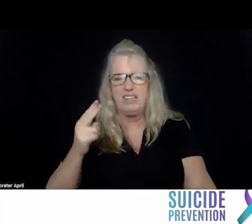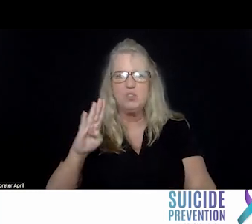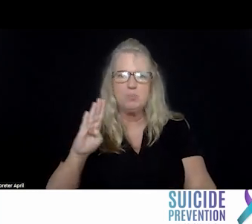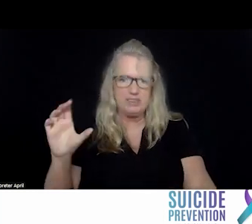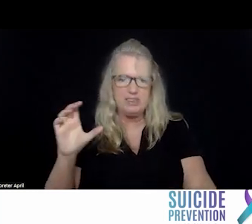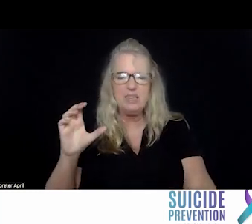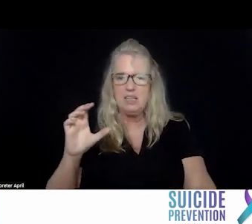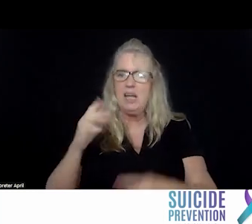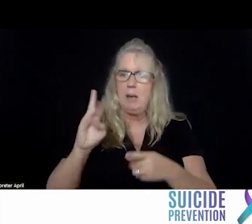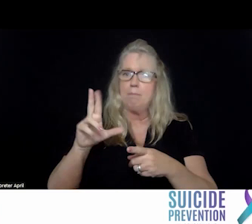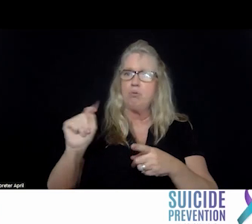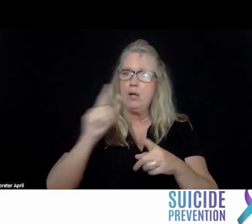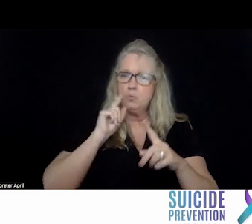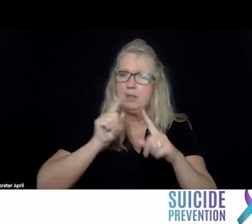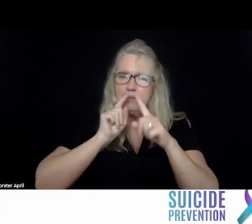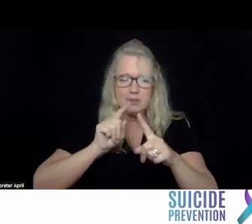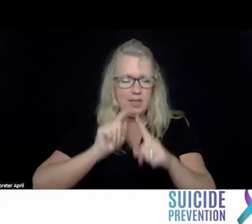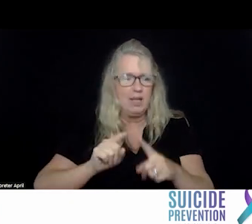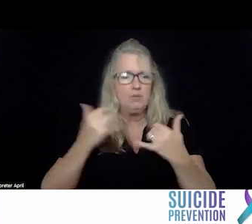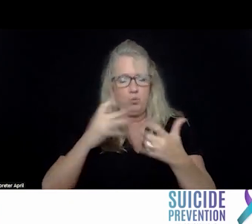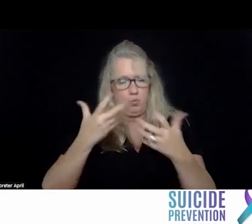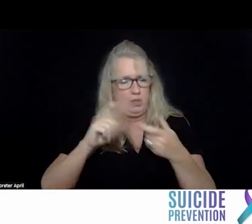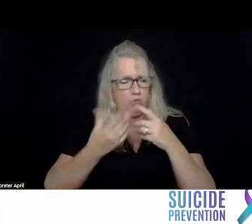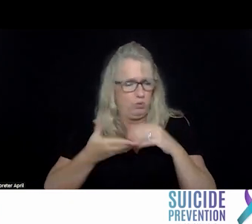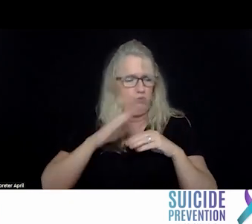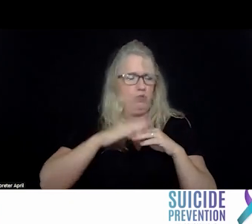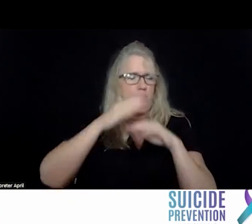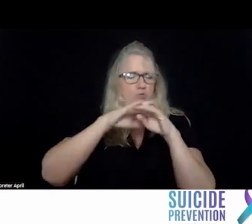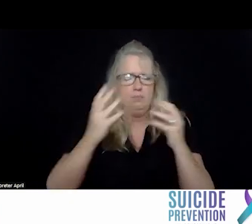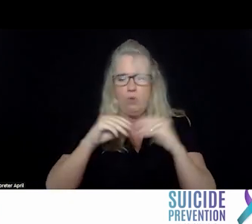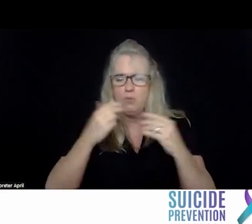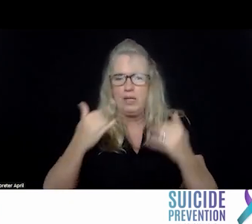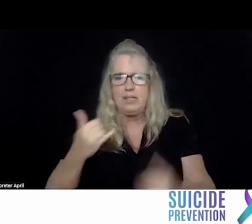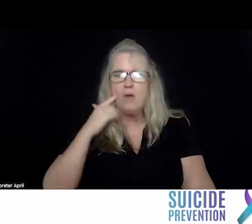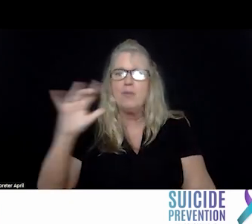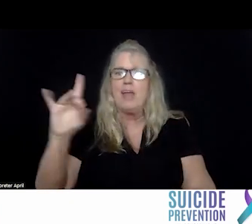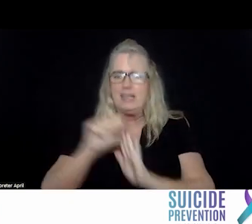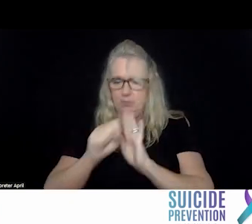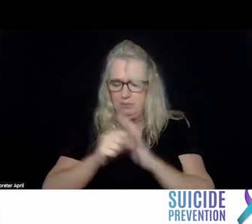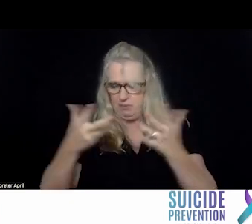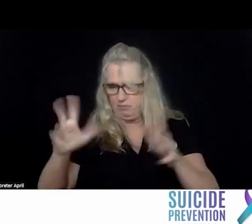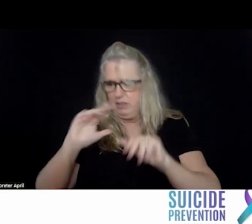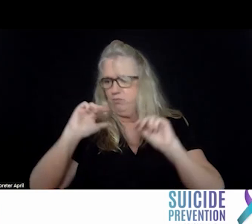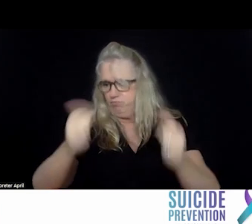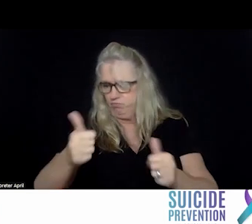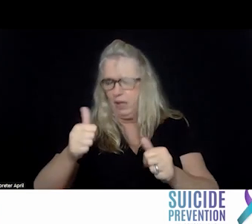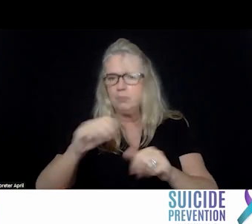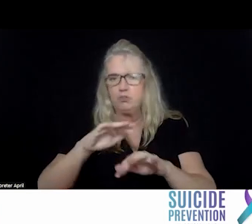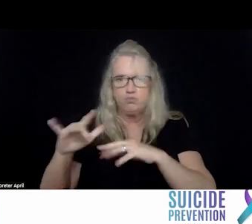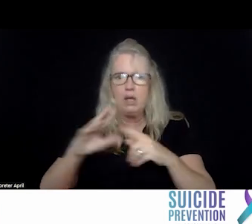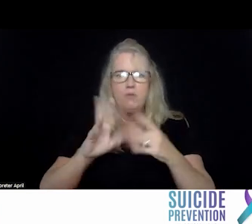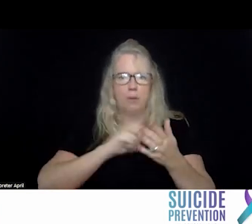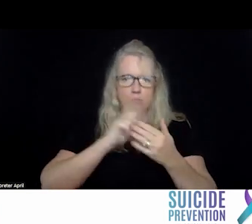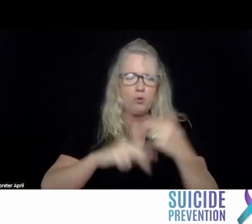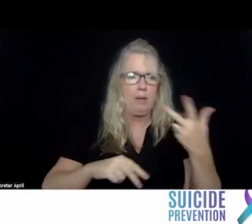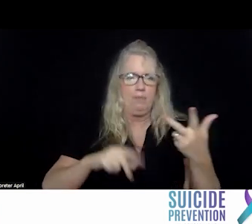And Brett really highlighted, that we're looking at increased spread. Right now we have 8 states with established CCBHC demonstration programs, 3